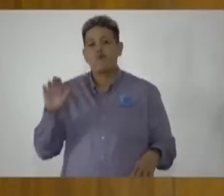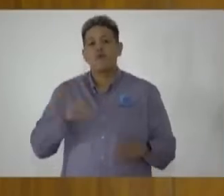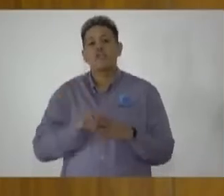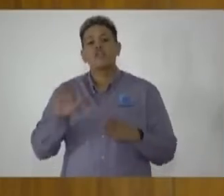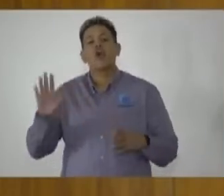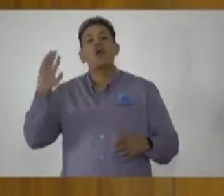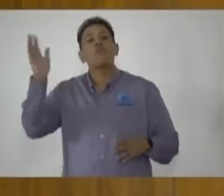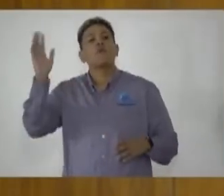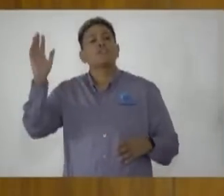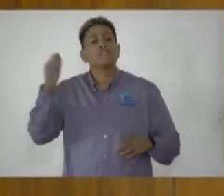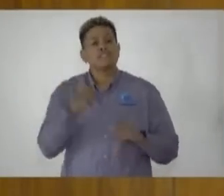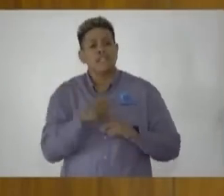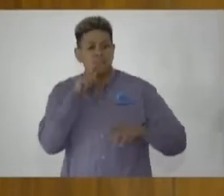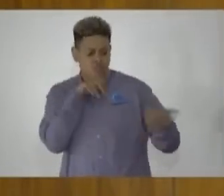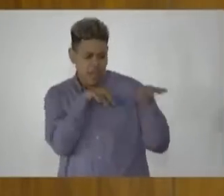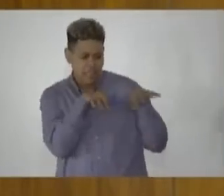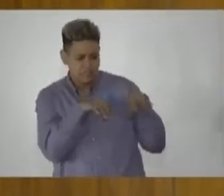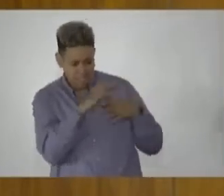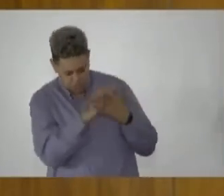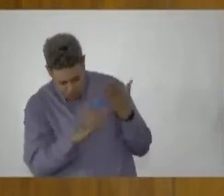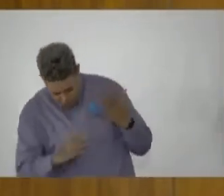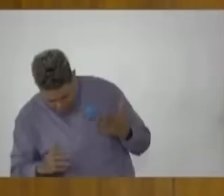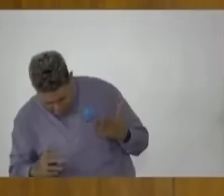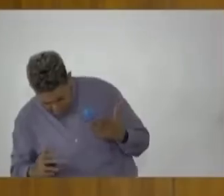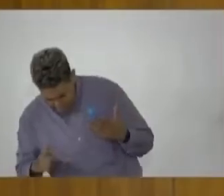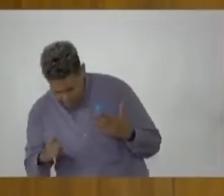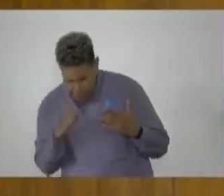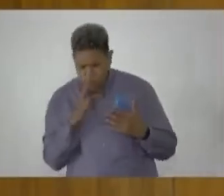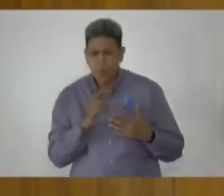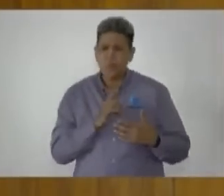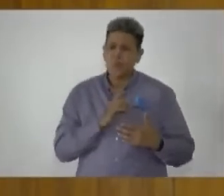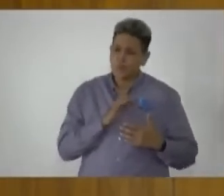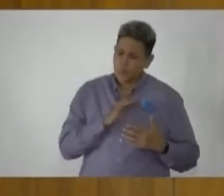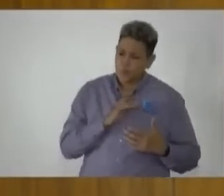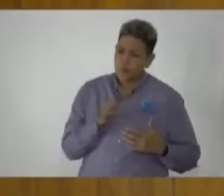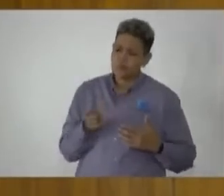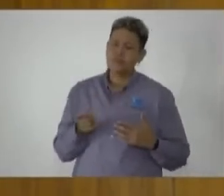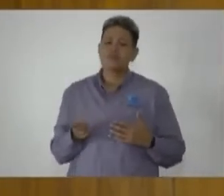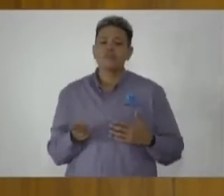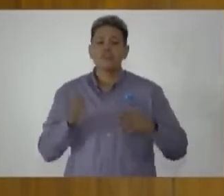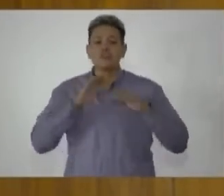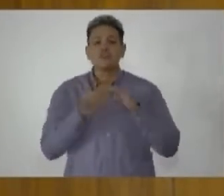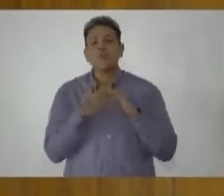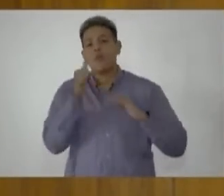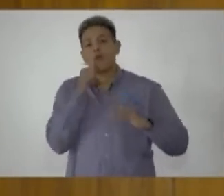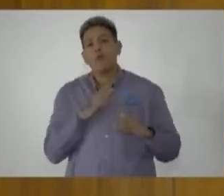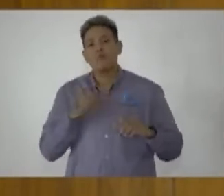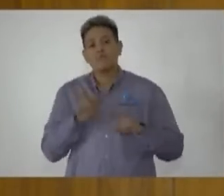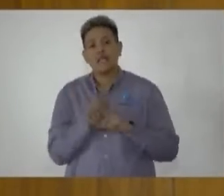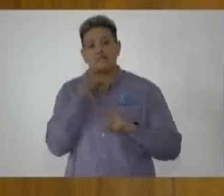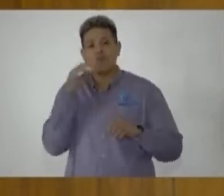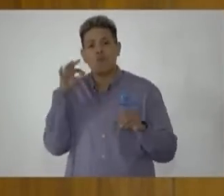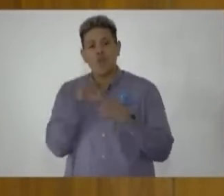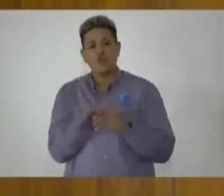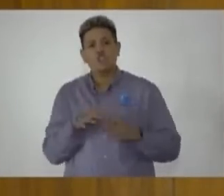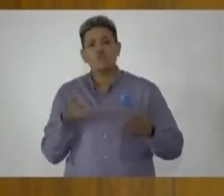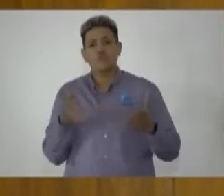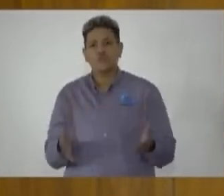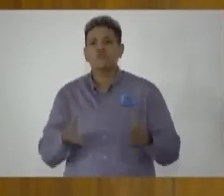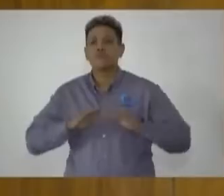presentation highlighted some outstanding Jamaican women who have contributed